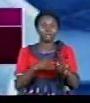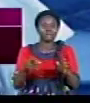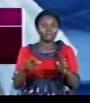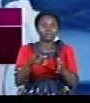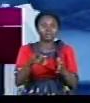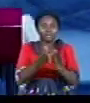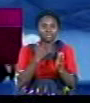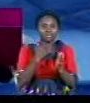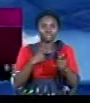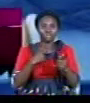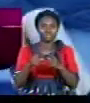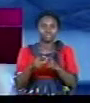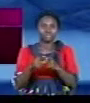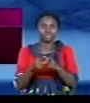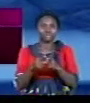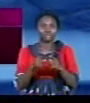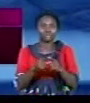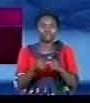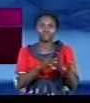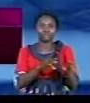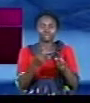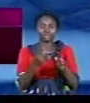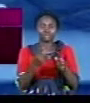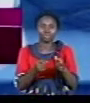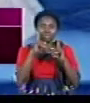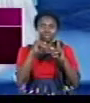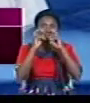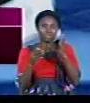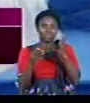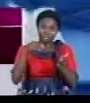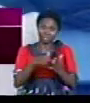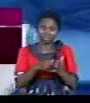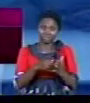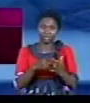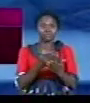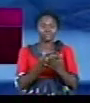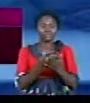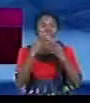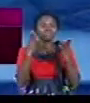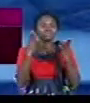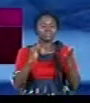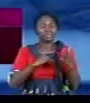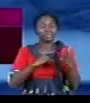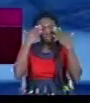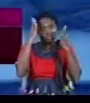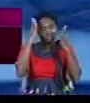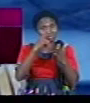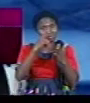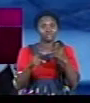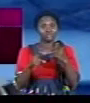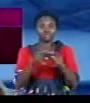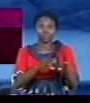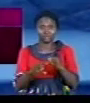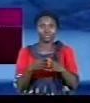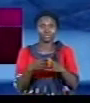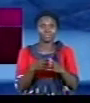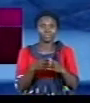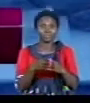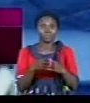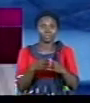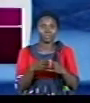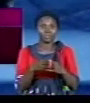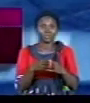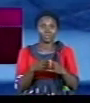when as the program started, I entered the hall, I dropped the results on the seat, and I invited all